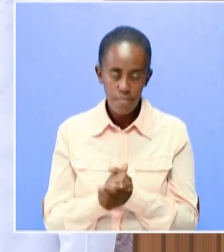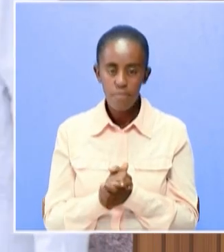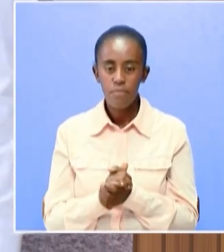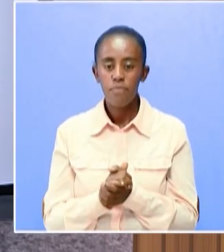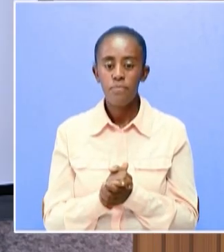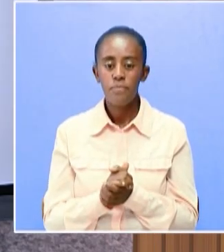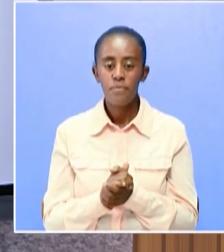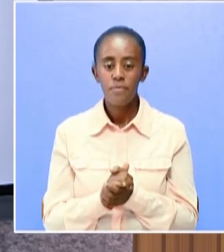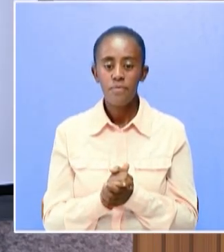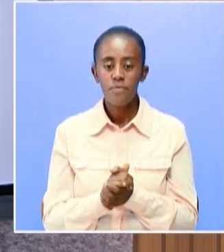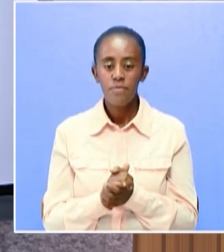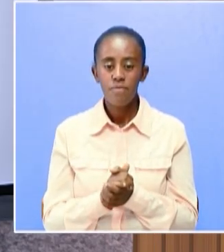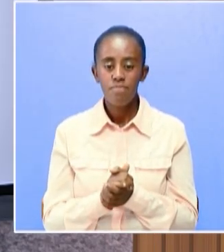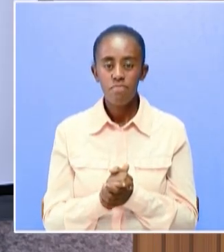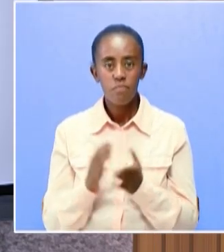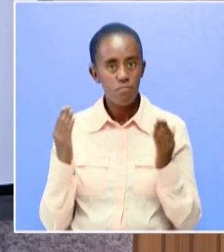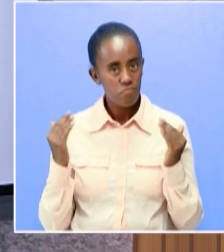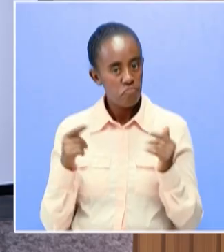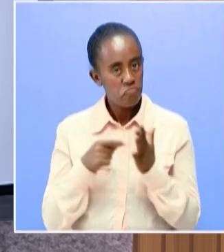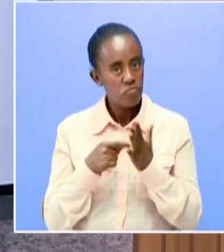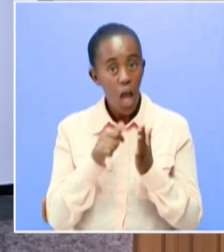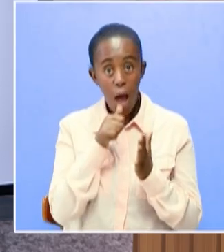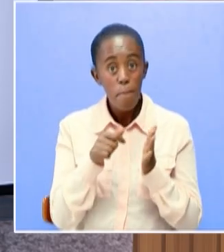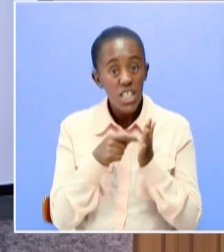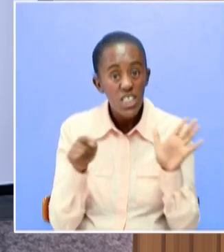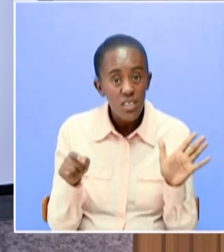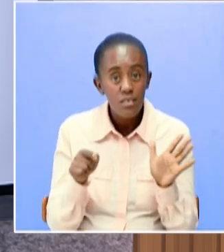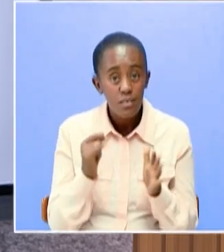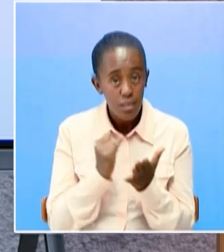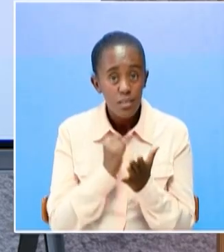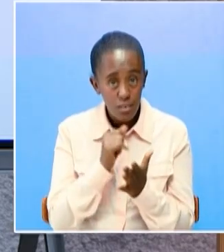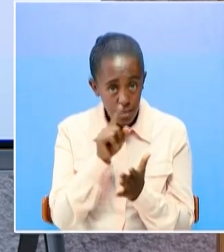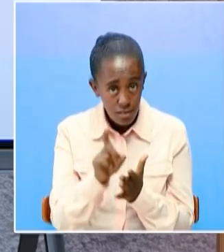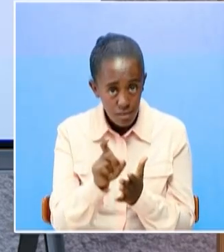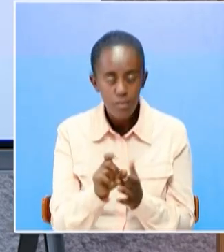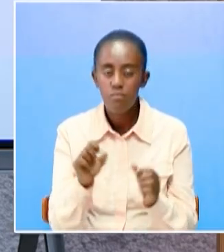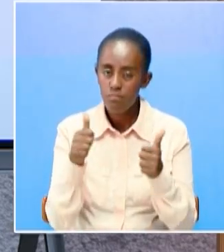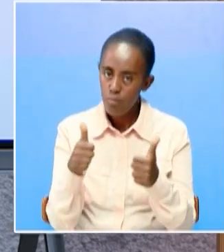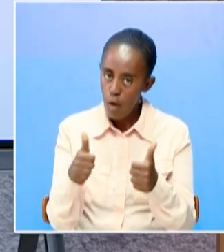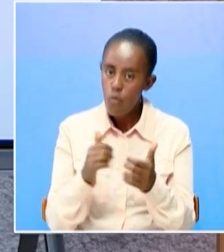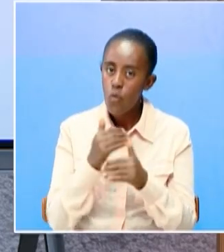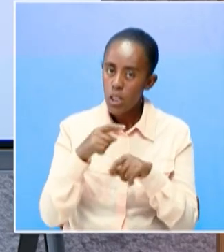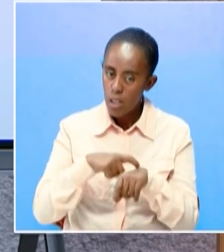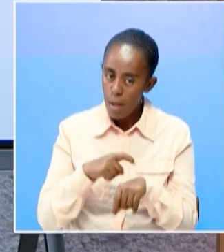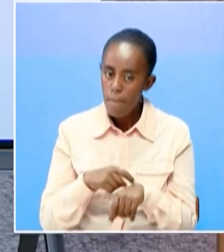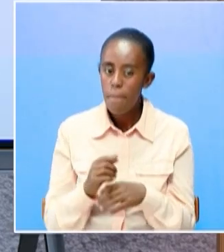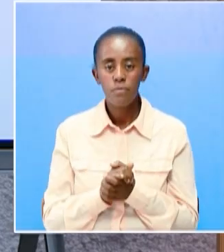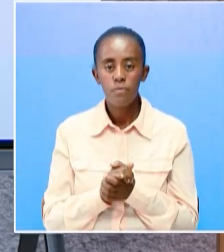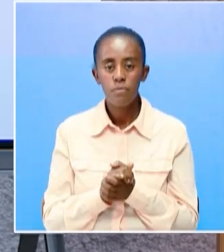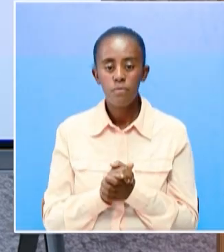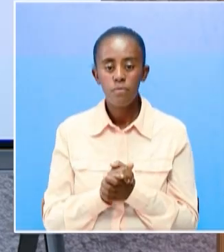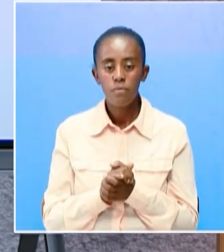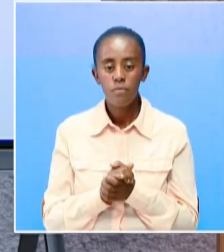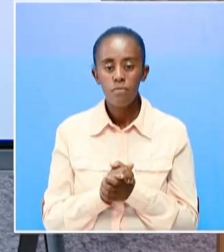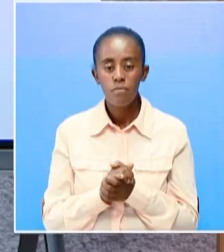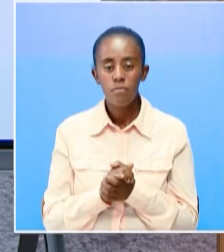asking. I hope I'm clear, isn't it? Bravo. Now it is time to go to the next point here. If